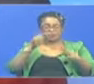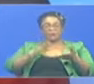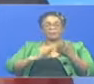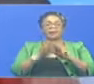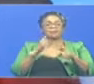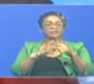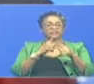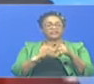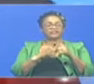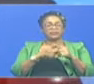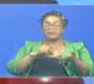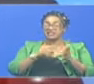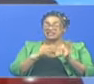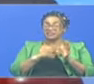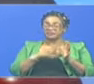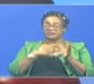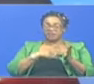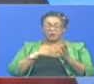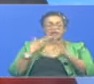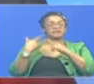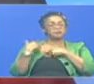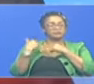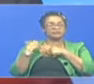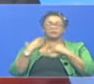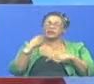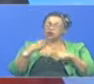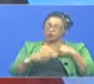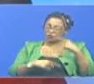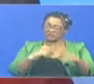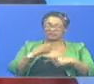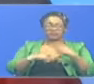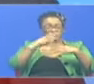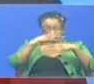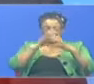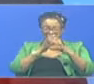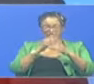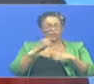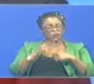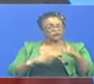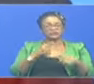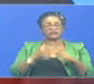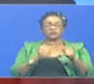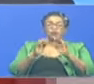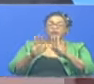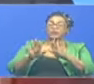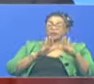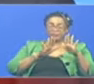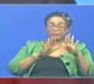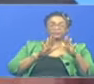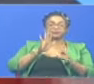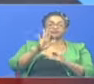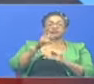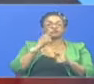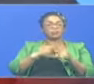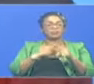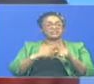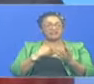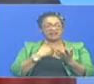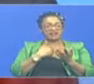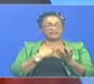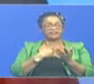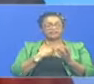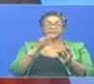therefore it is our duty to make sure that we keep testing and we keep out those who may be positive. If you